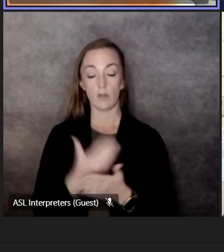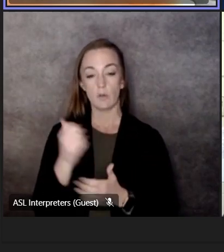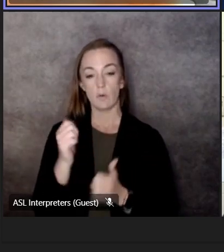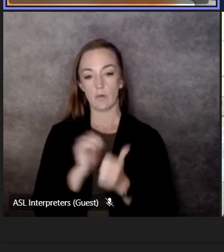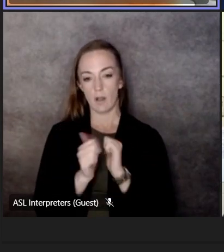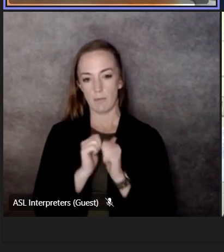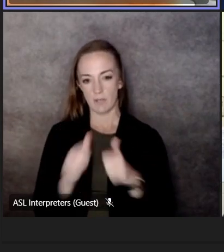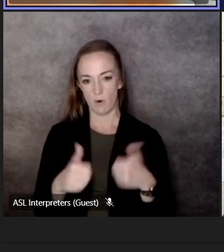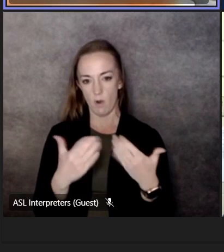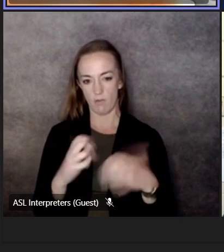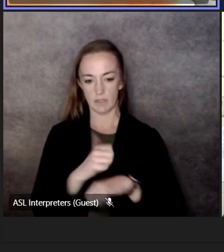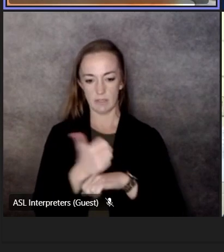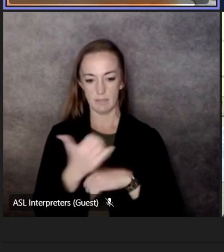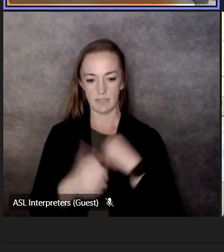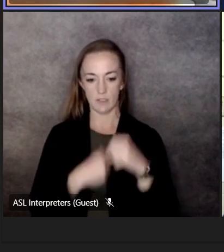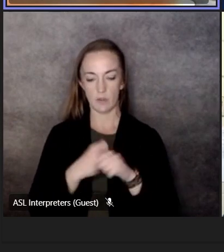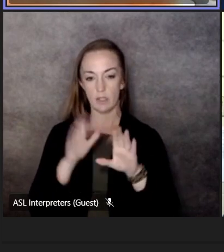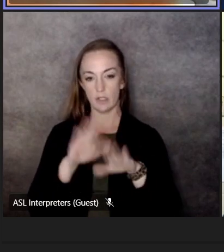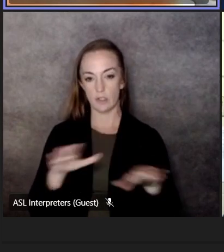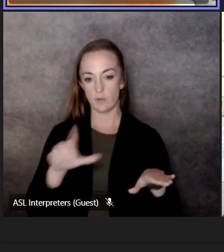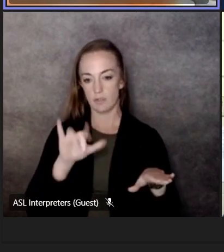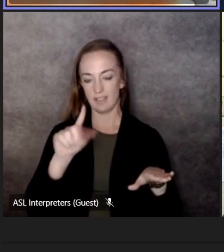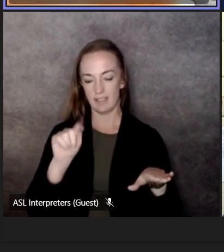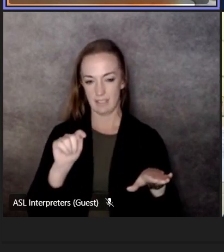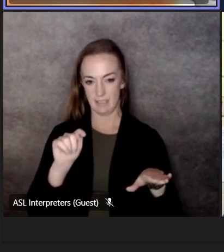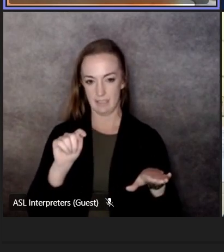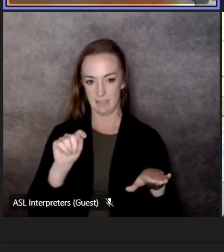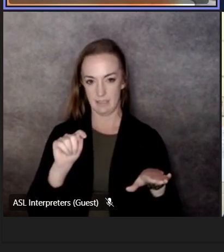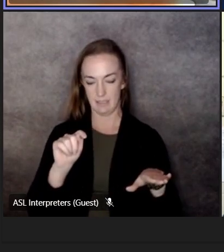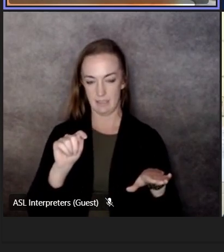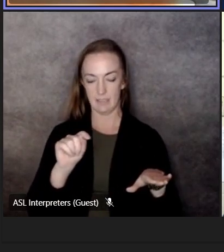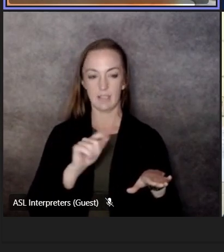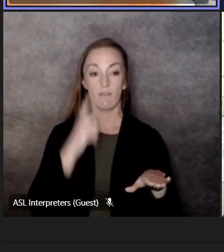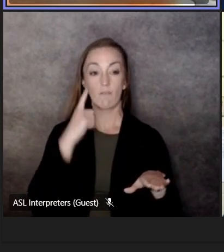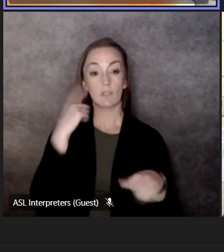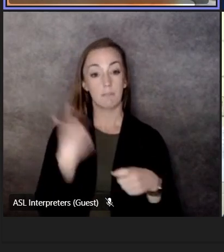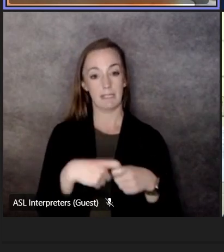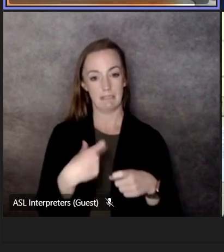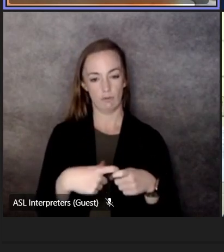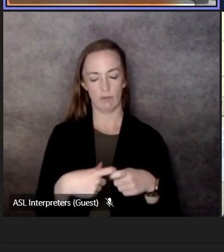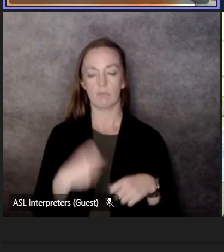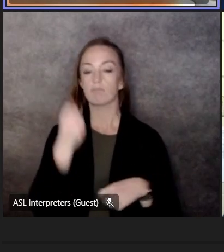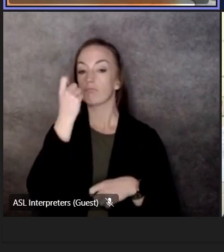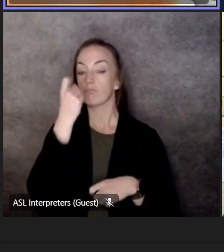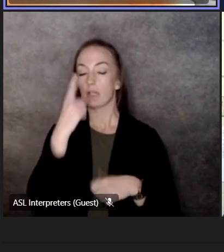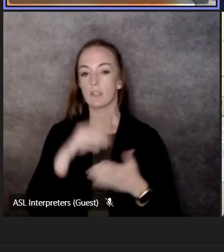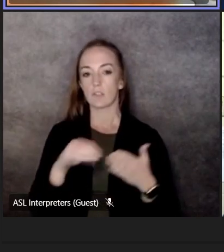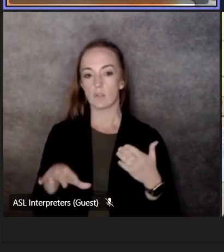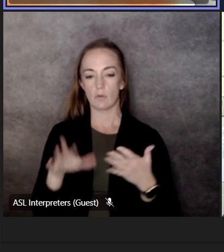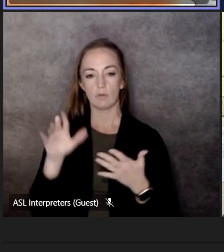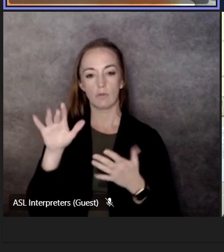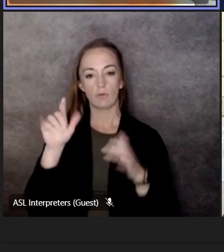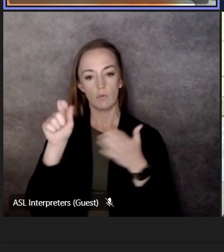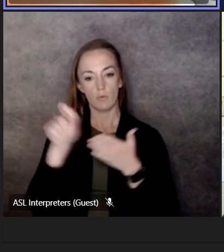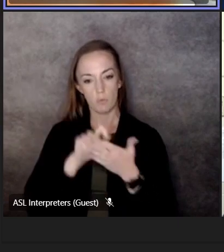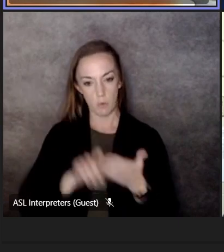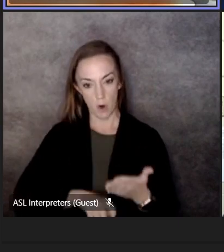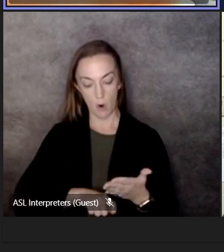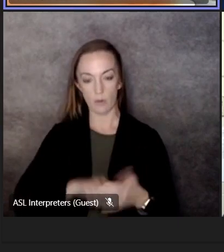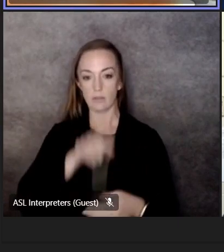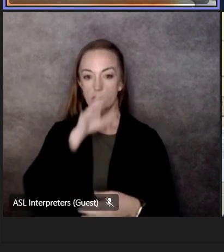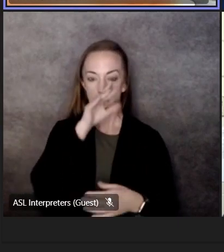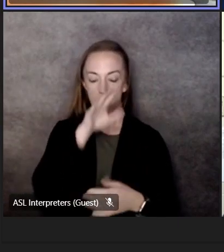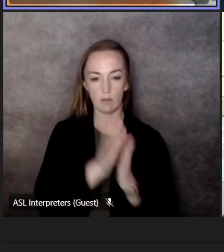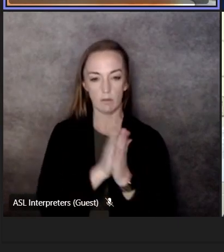was Children's Literature K-3 in Spanish. The students compose and present a children's book in Spanish and then debrief